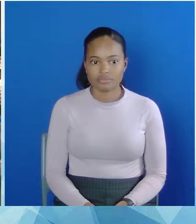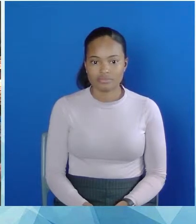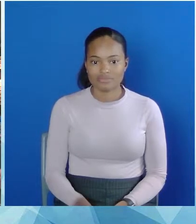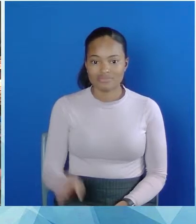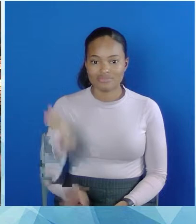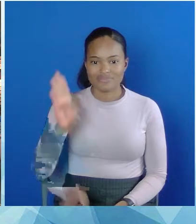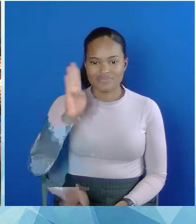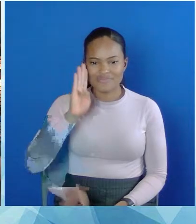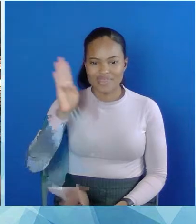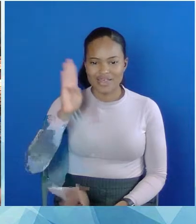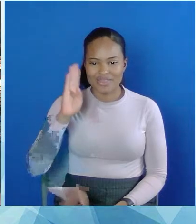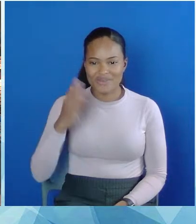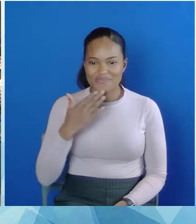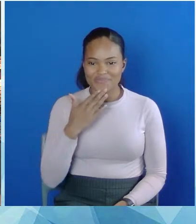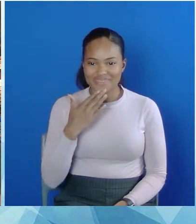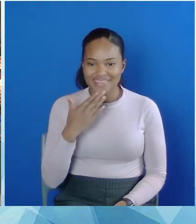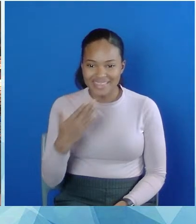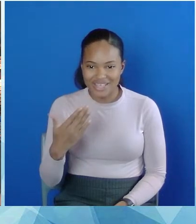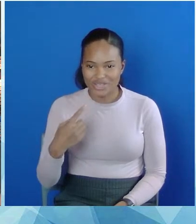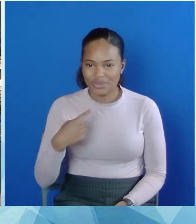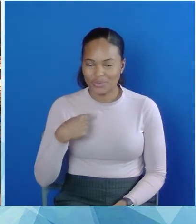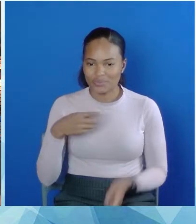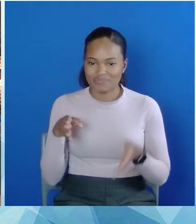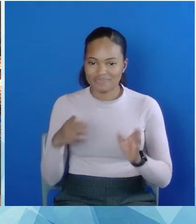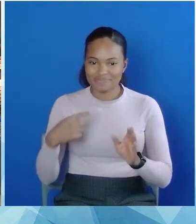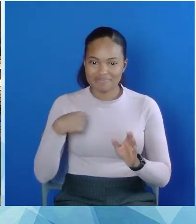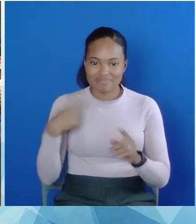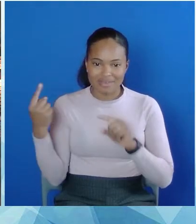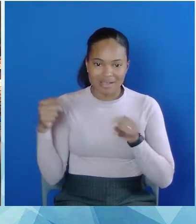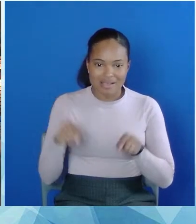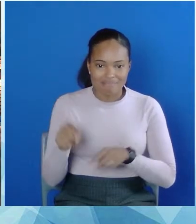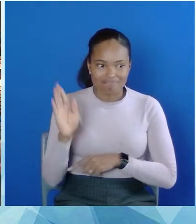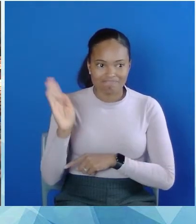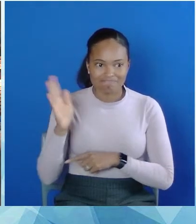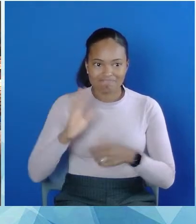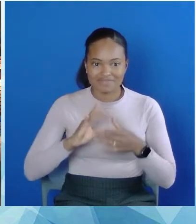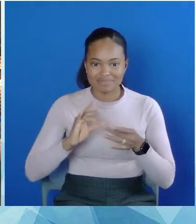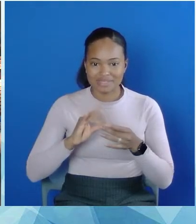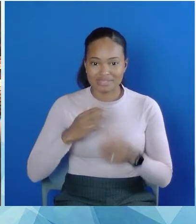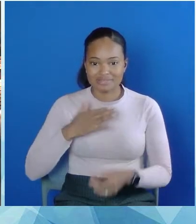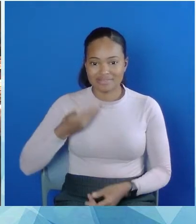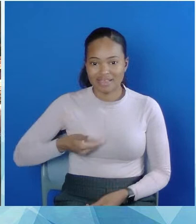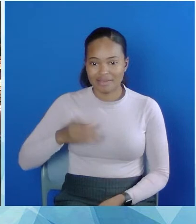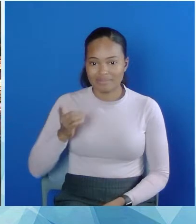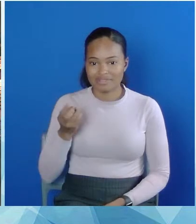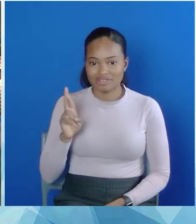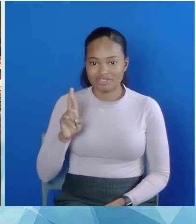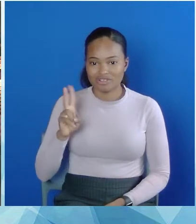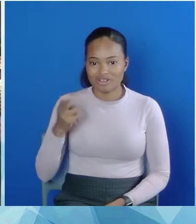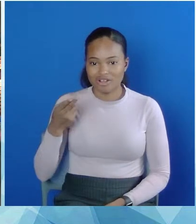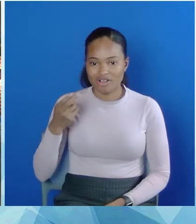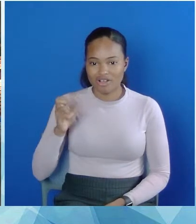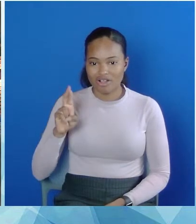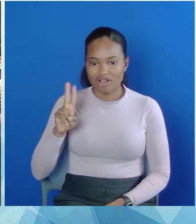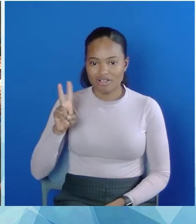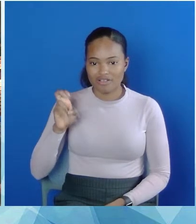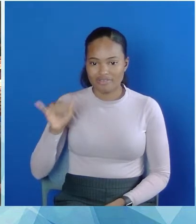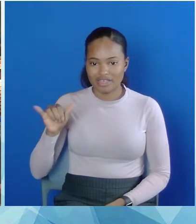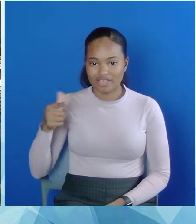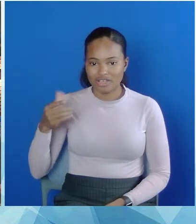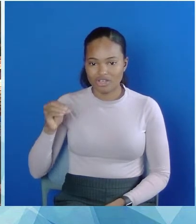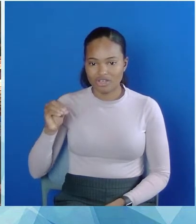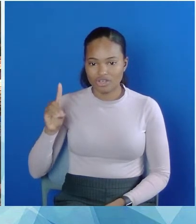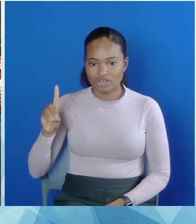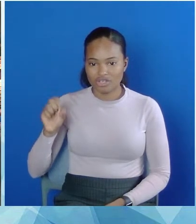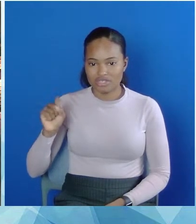Hello, and thank you for allowing me the opportunity to speak. My name is Dr. Harvey Goodstein. I'll be speaking to agenda